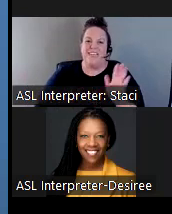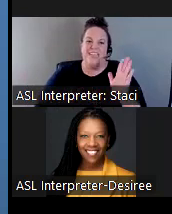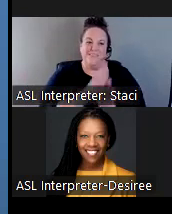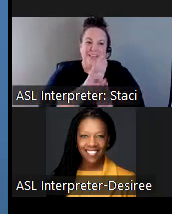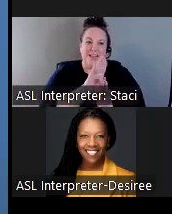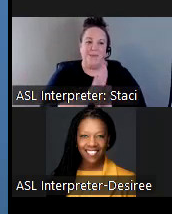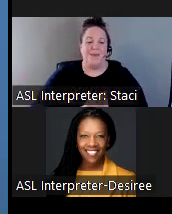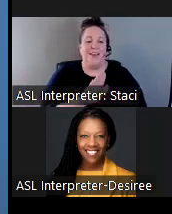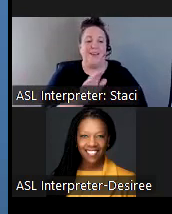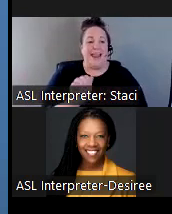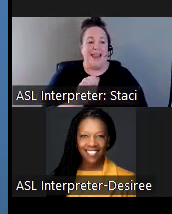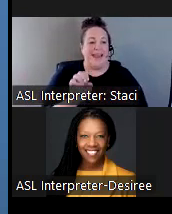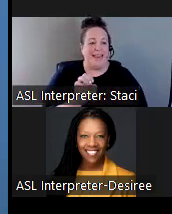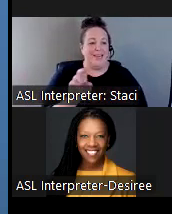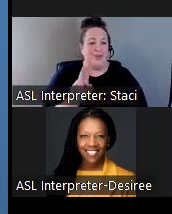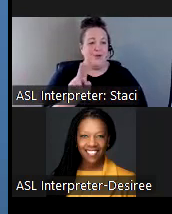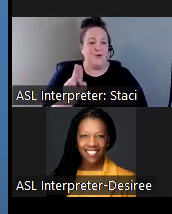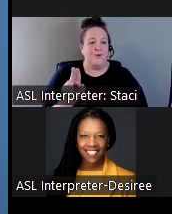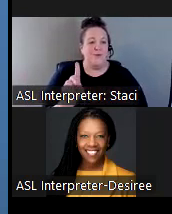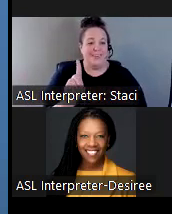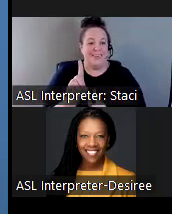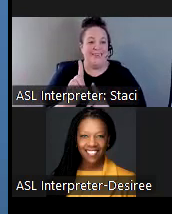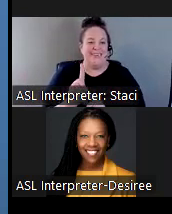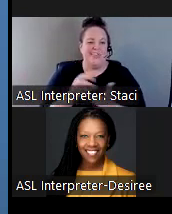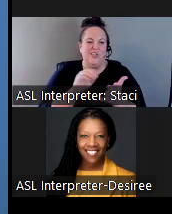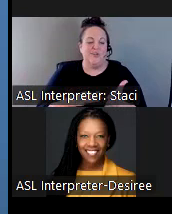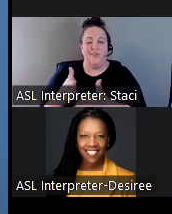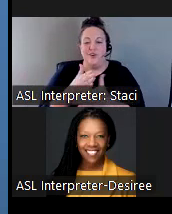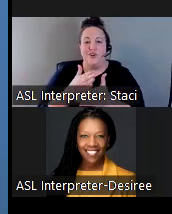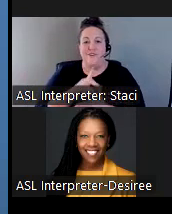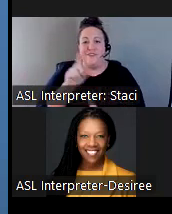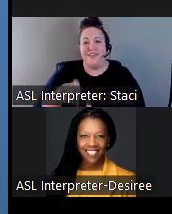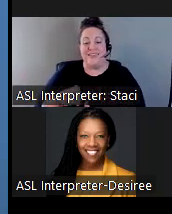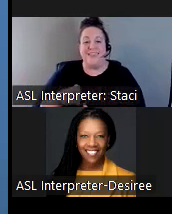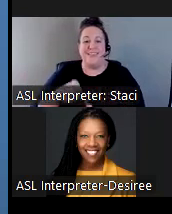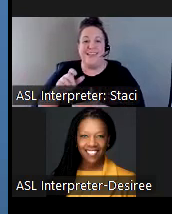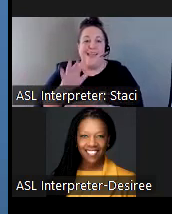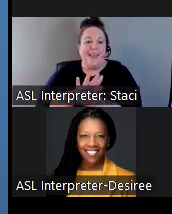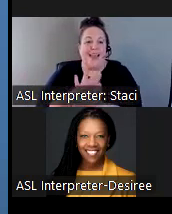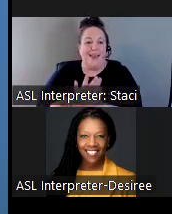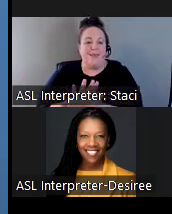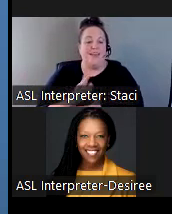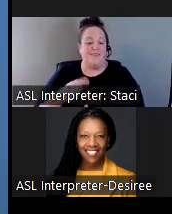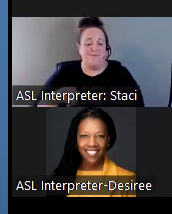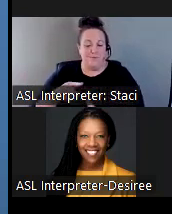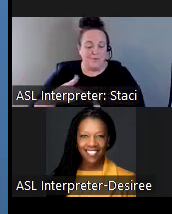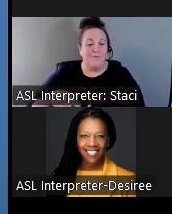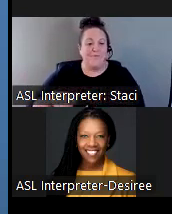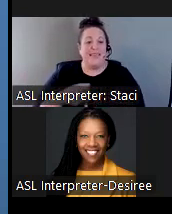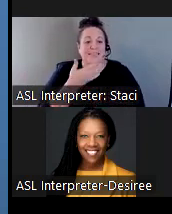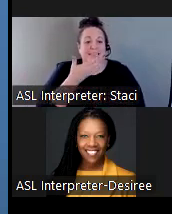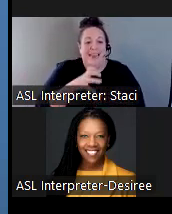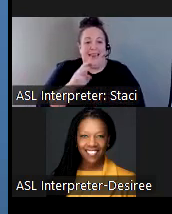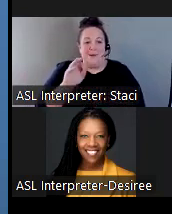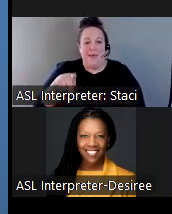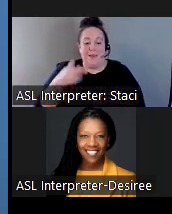their AUD students, their audiology students, and shared at the Texas Academy of Audiology this past year. It's what we call a heat map. So you see